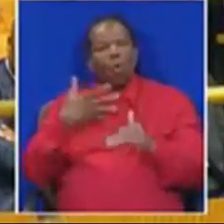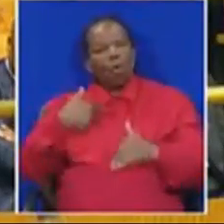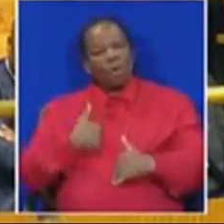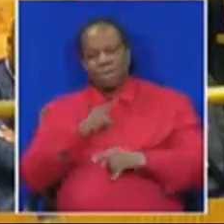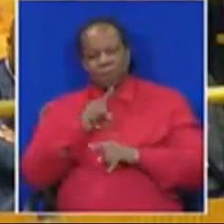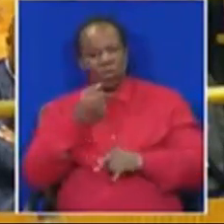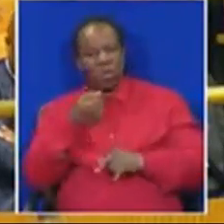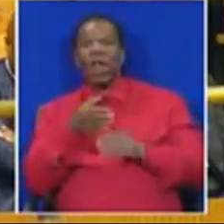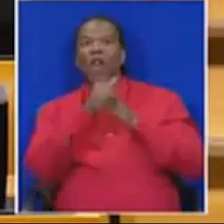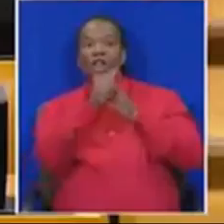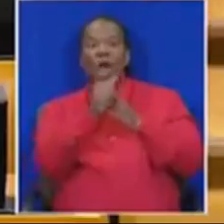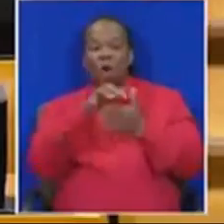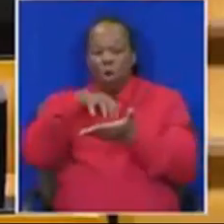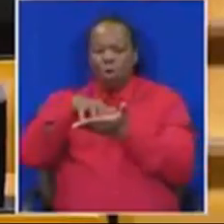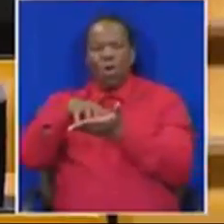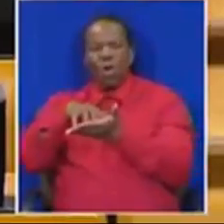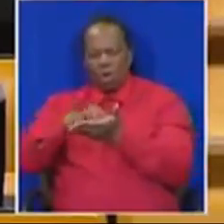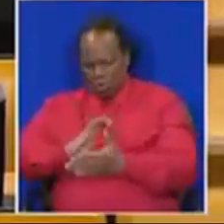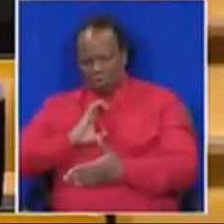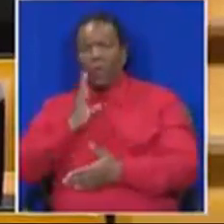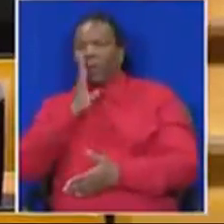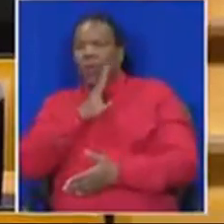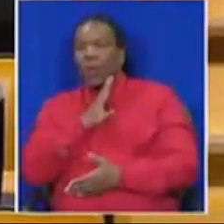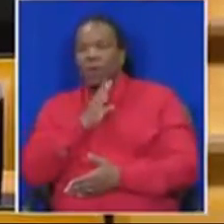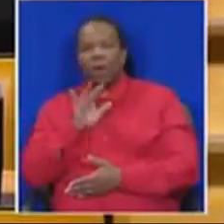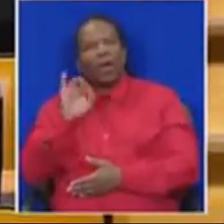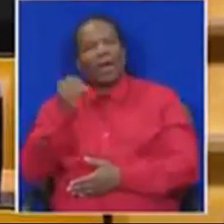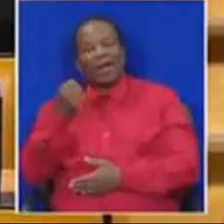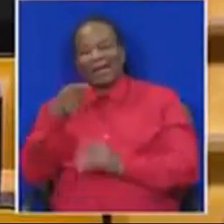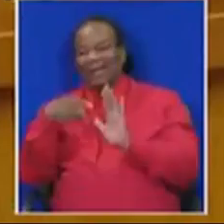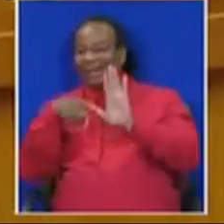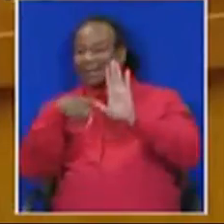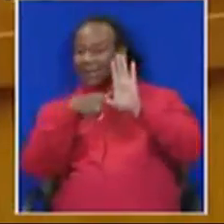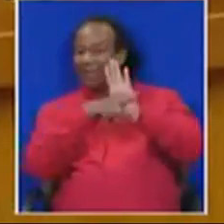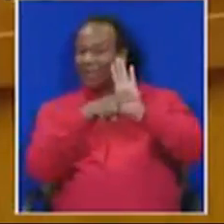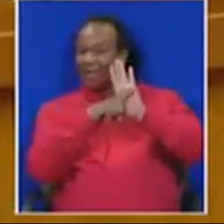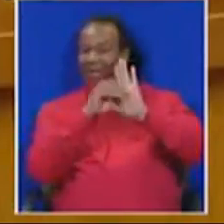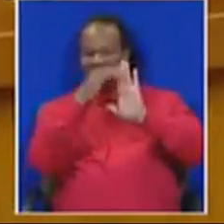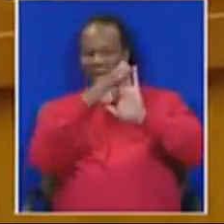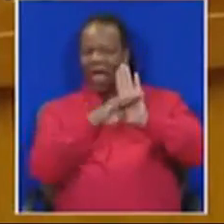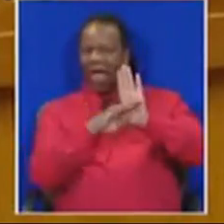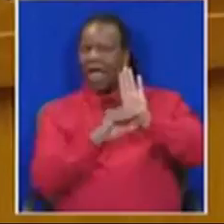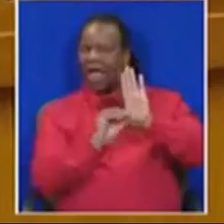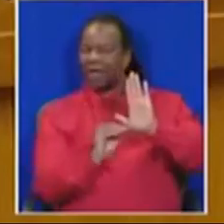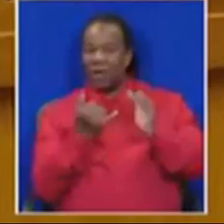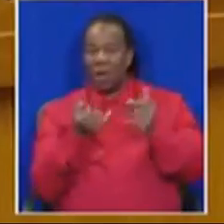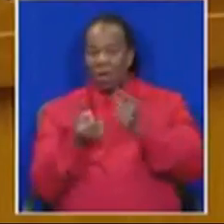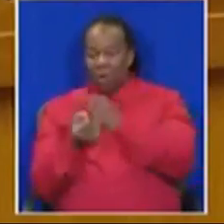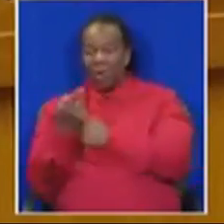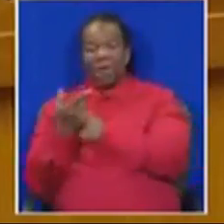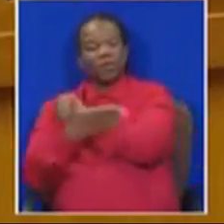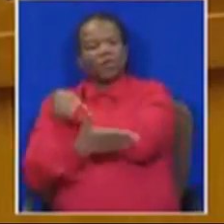leaders. We should put all the negativity that has dogged our country behind